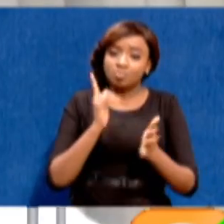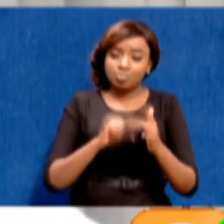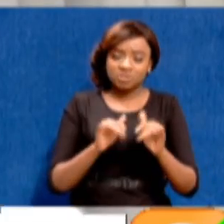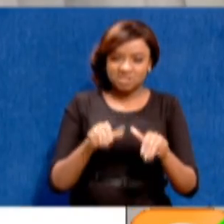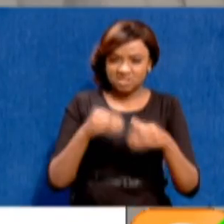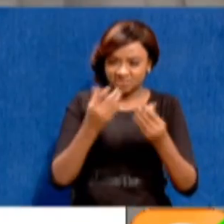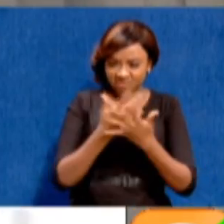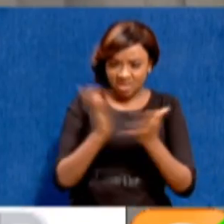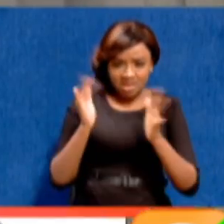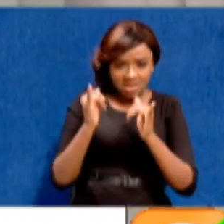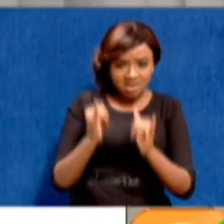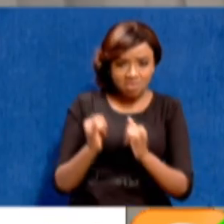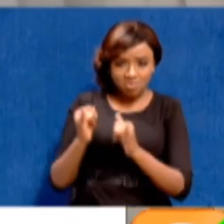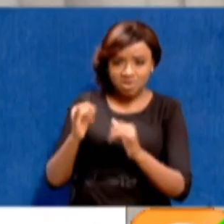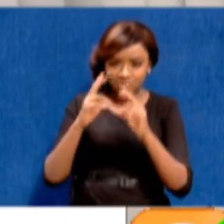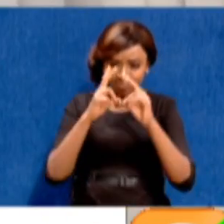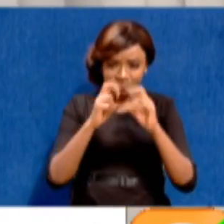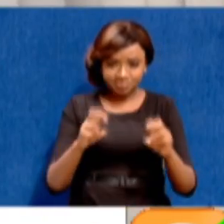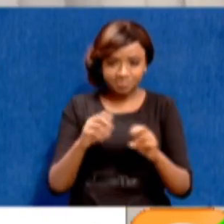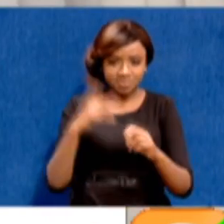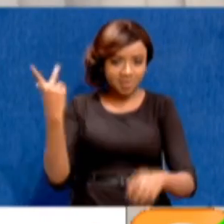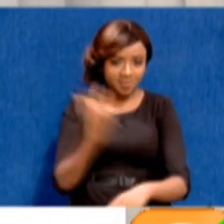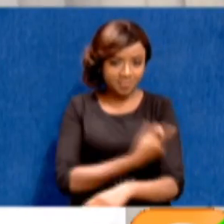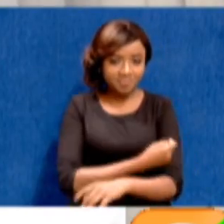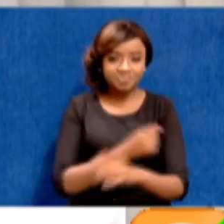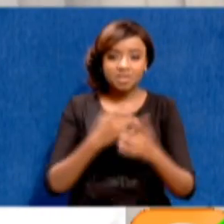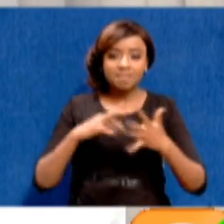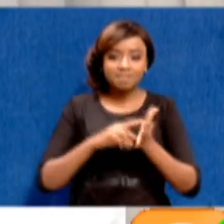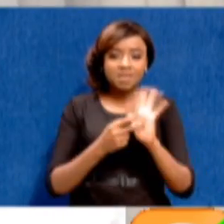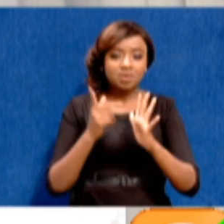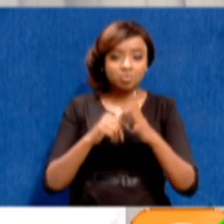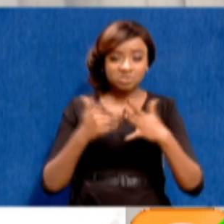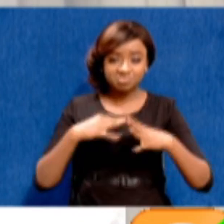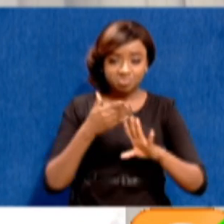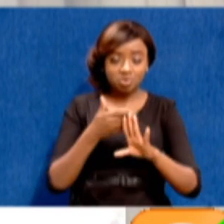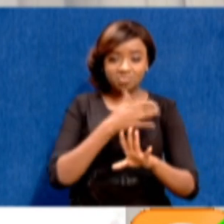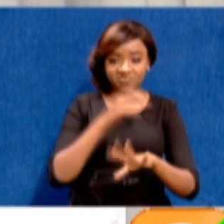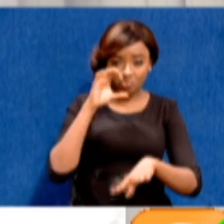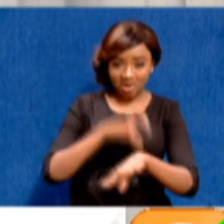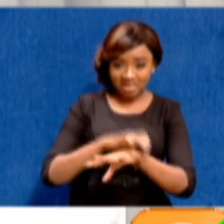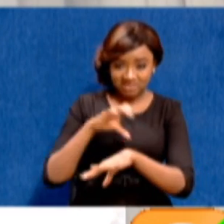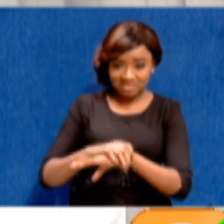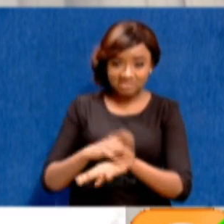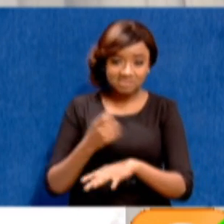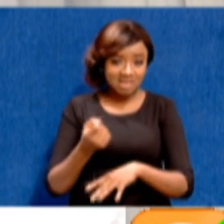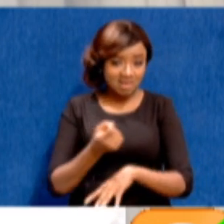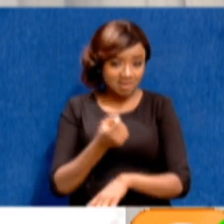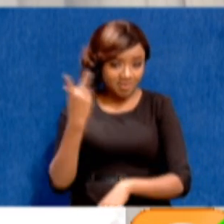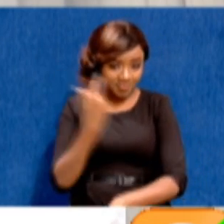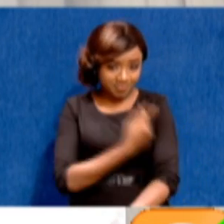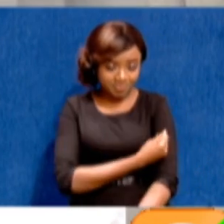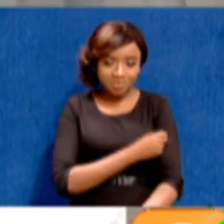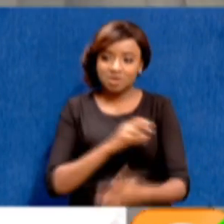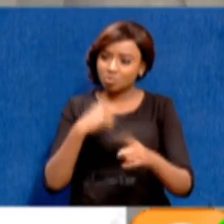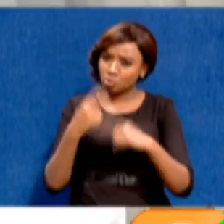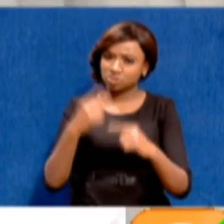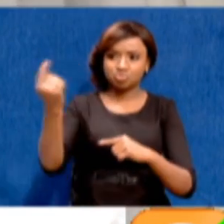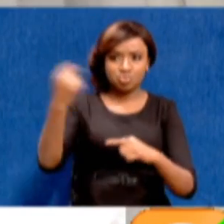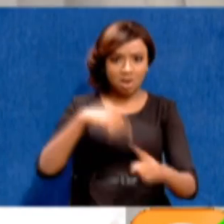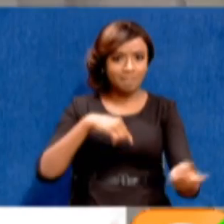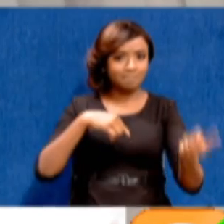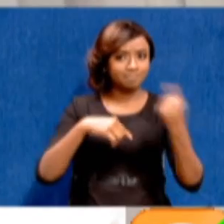any new study participants the vaccine. So the people who had already received the vaccine continue to come for their scheduled